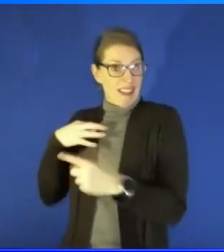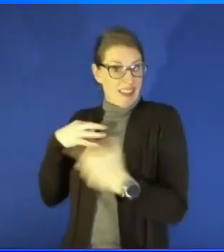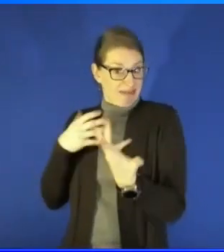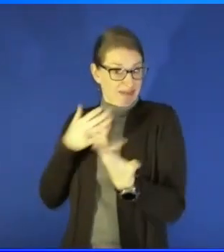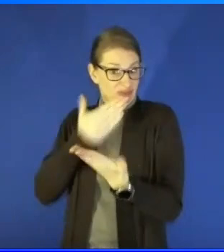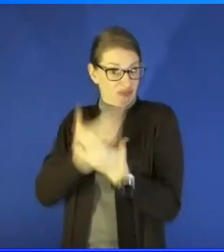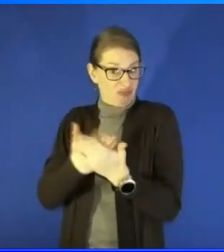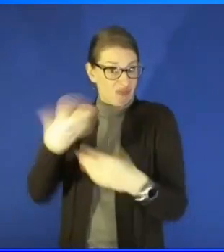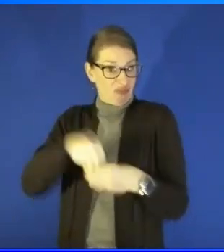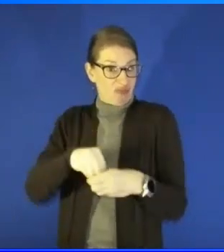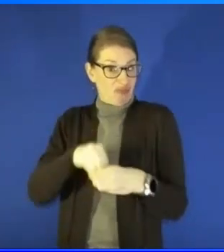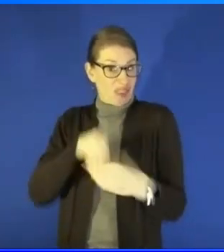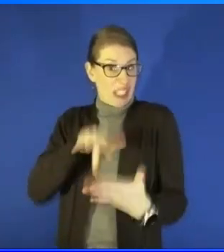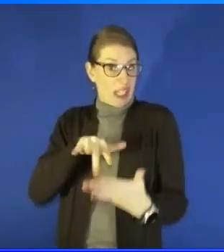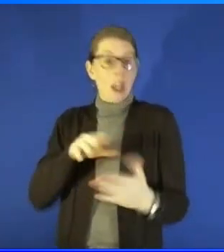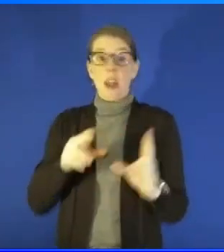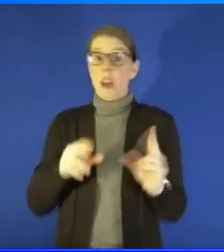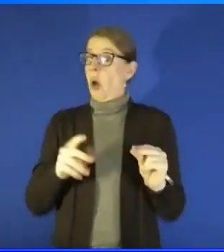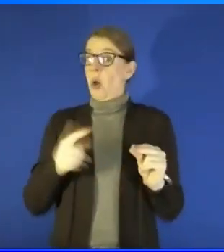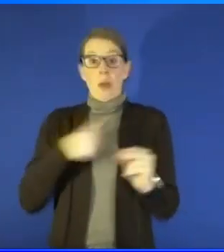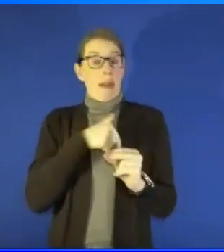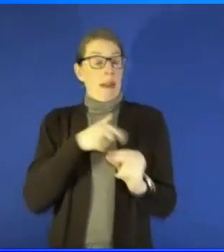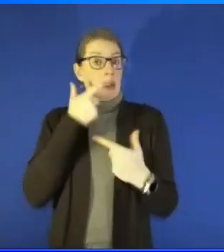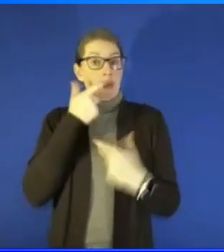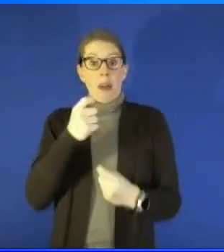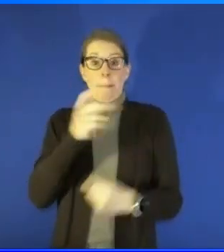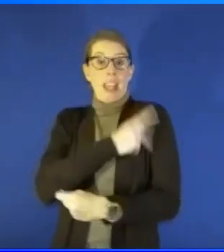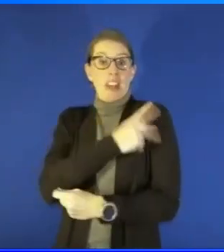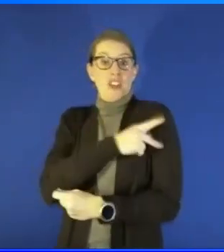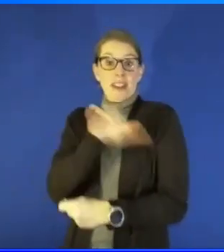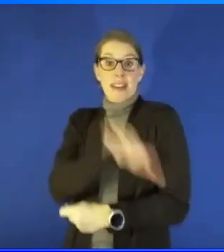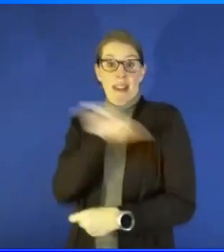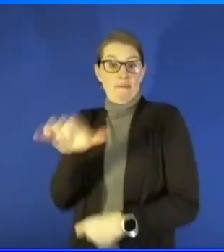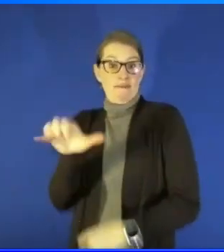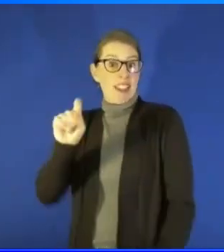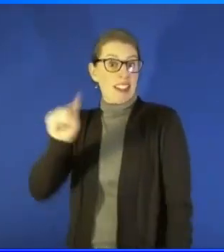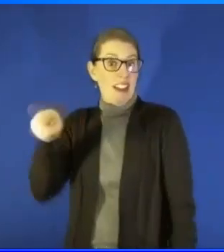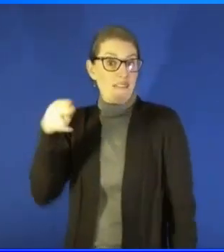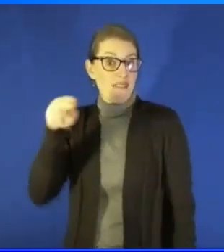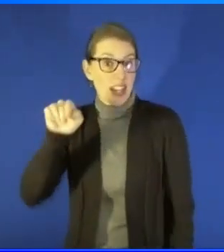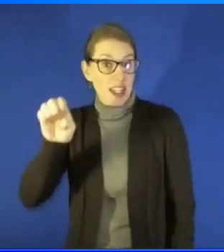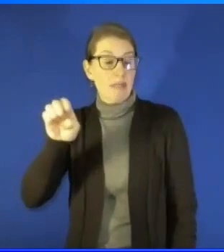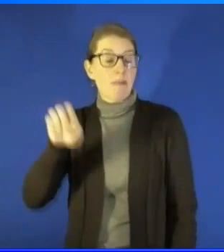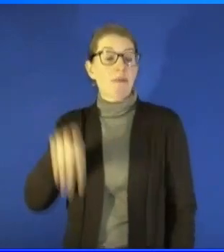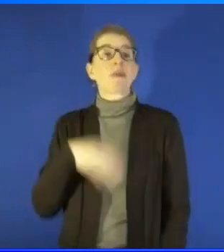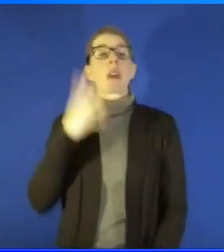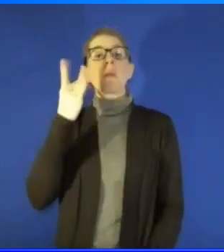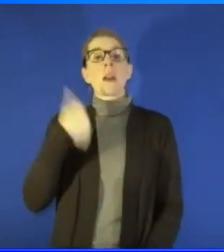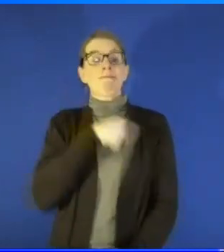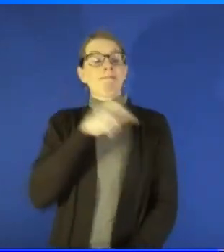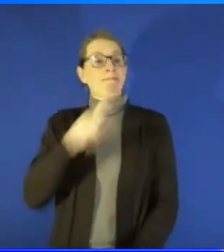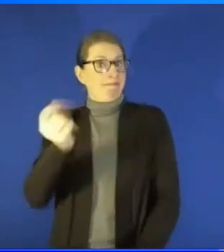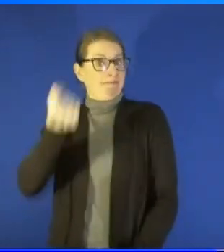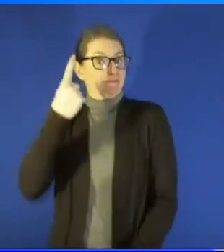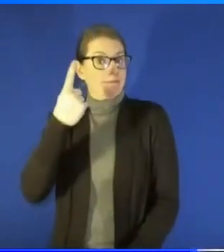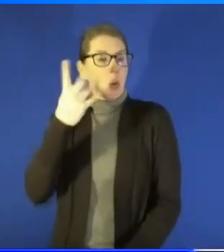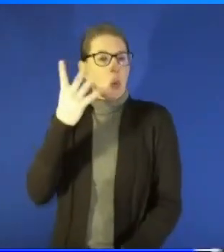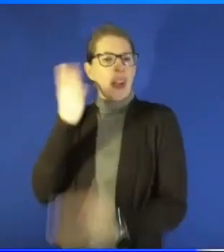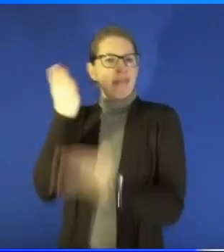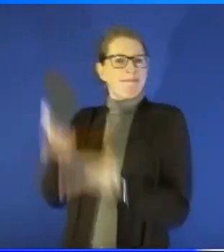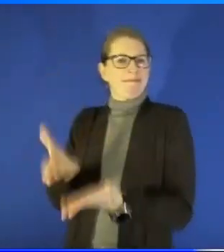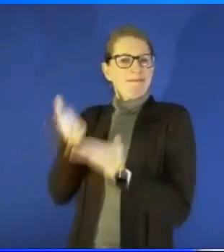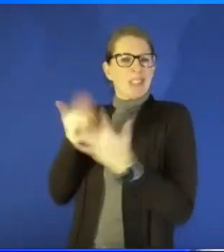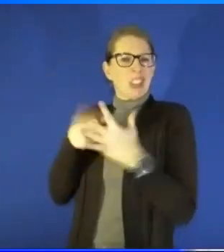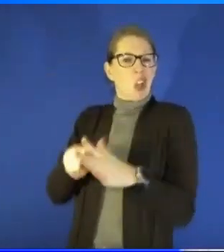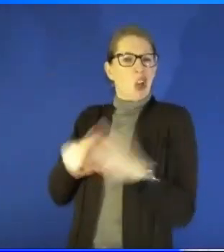we're interested in patients like Stephanie because we have to understand, why does somebody like Stephanie start to